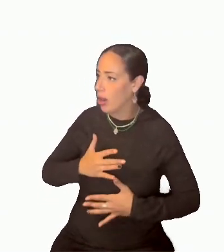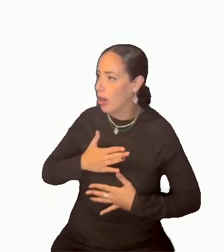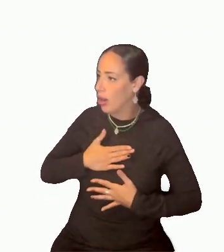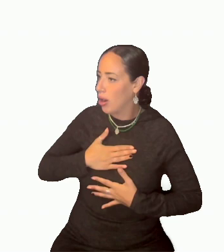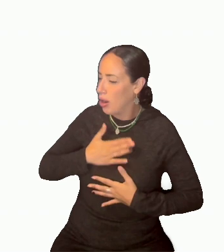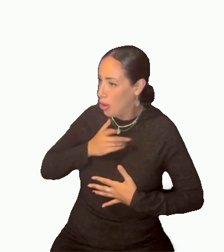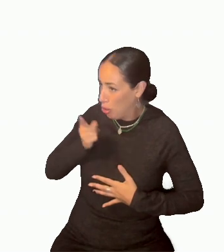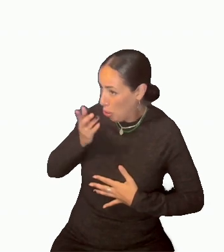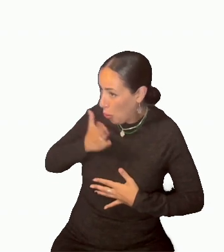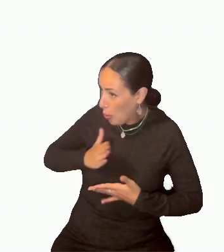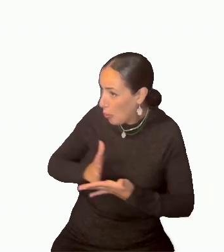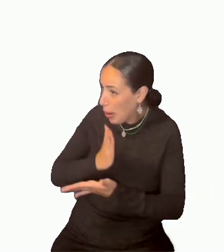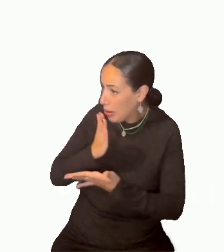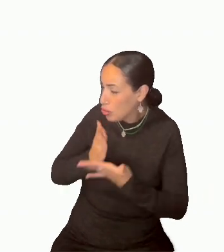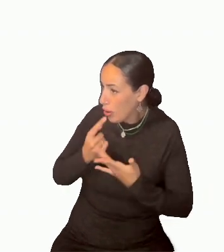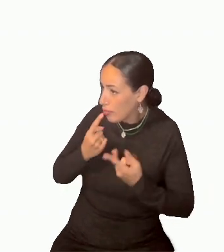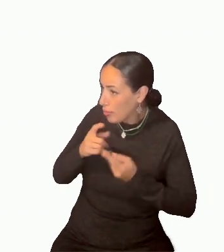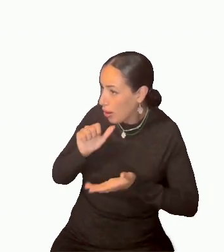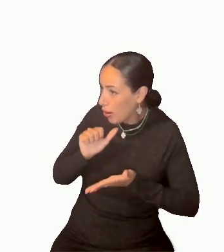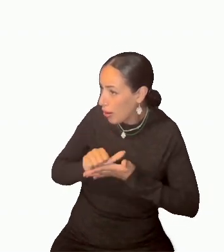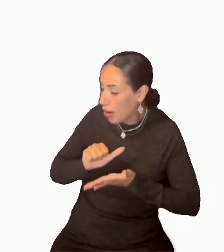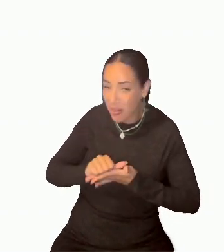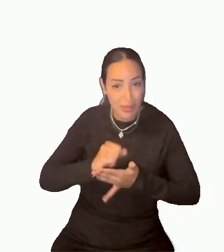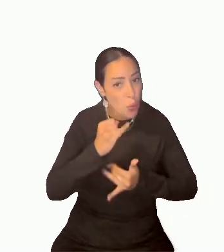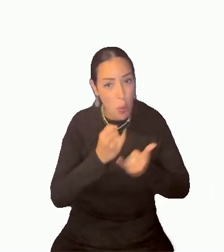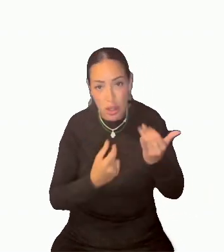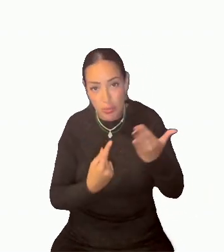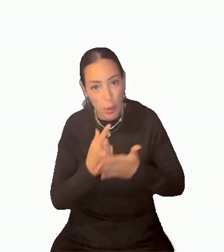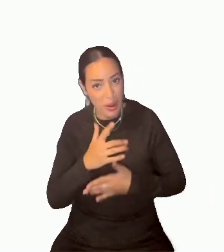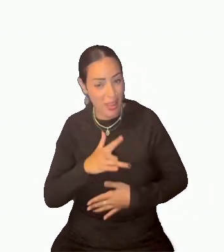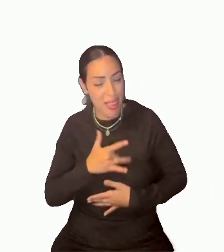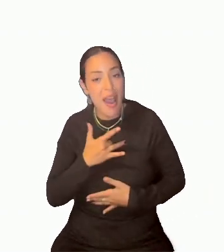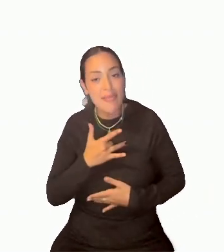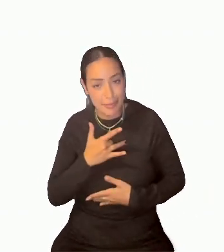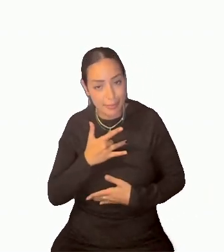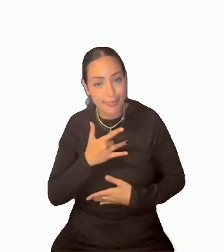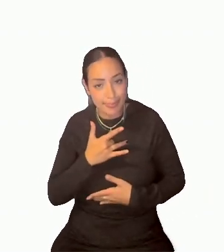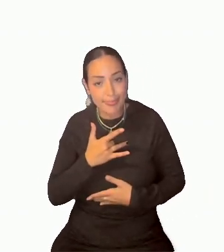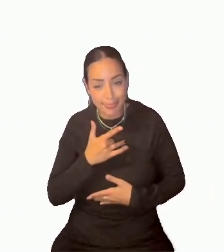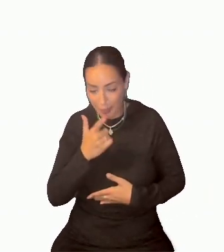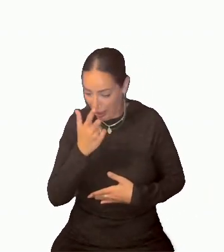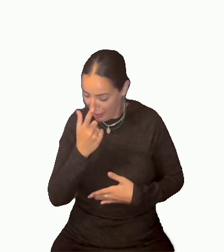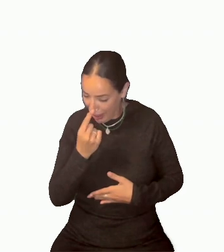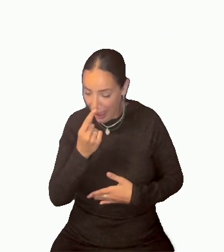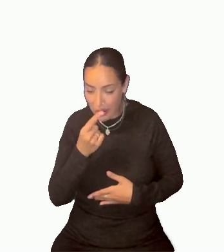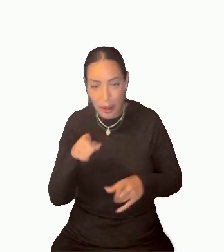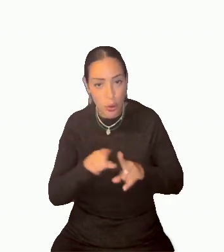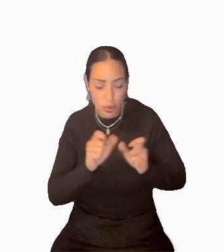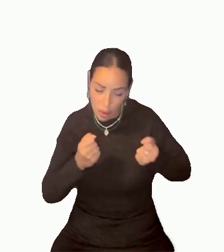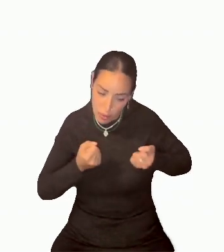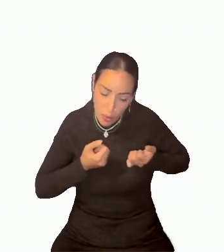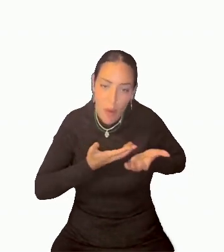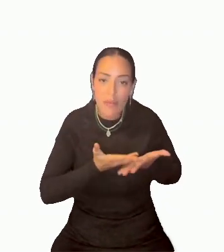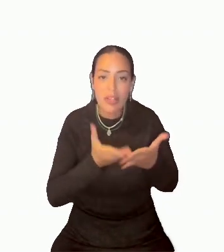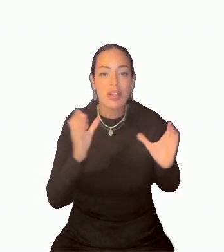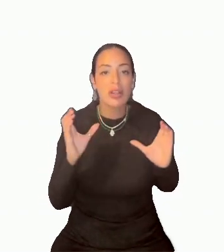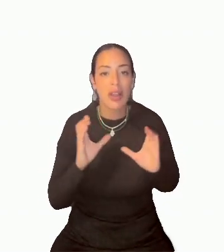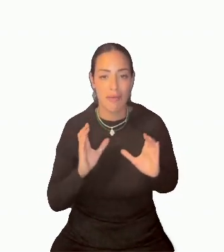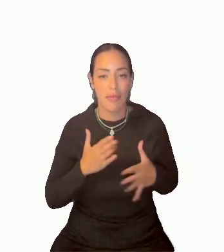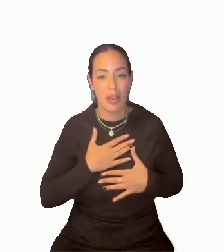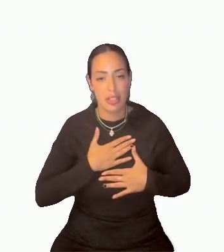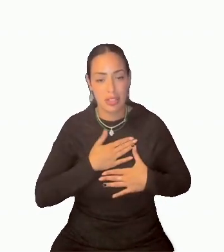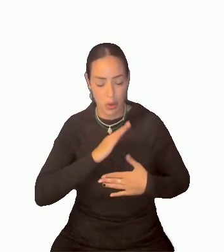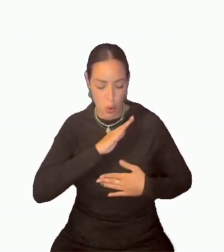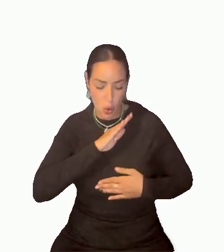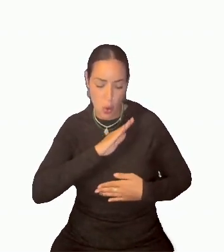them, even at the worst moment in their lives. As the quote shows, it can and does bring them comfort. Finally,